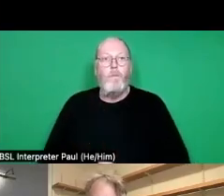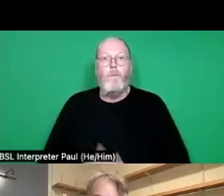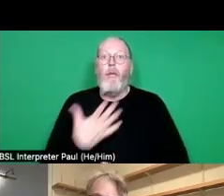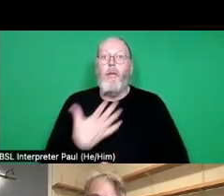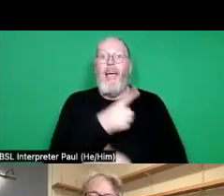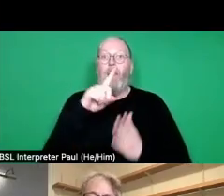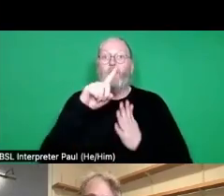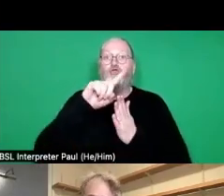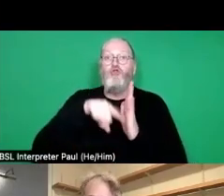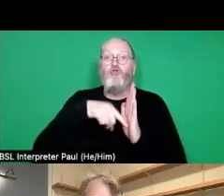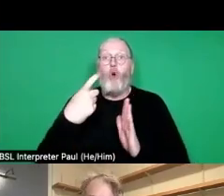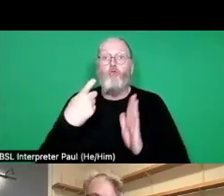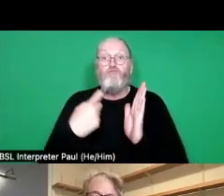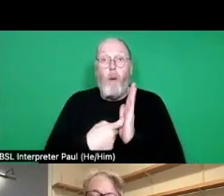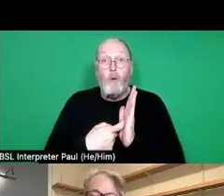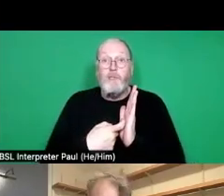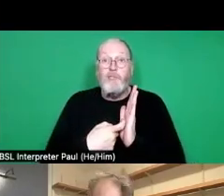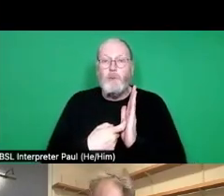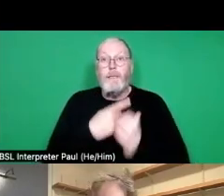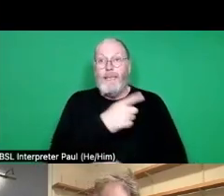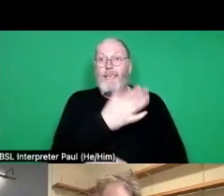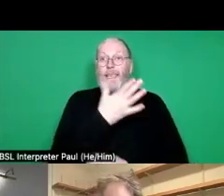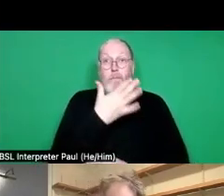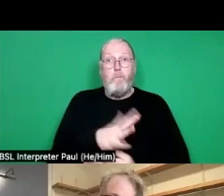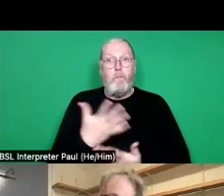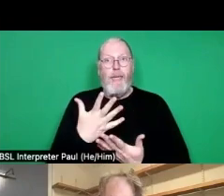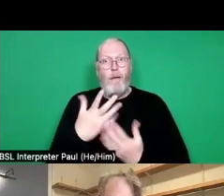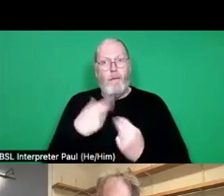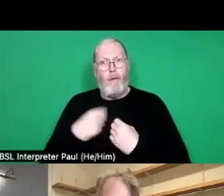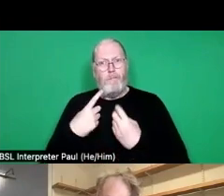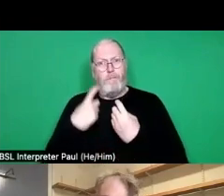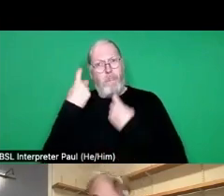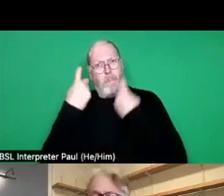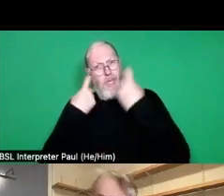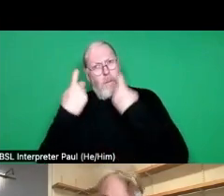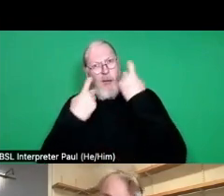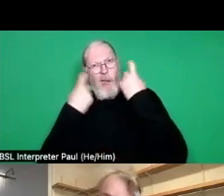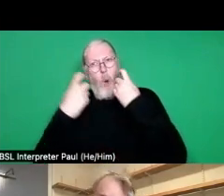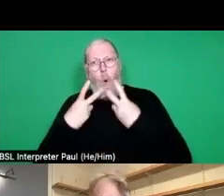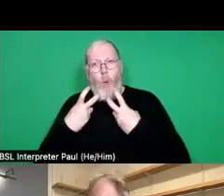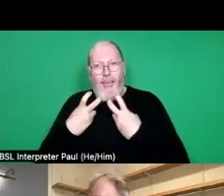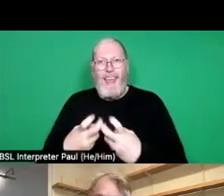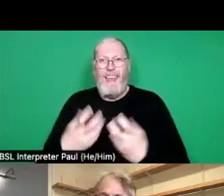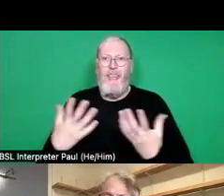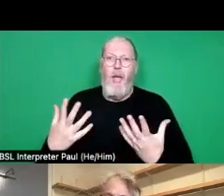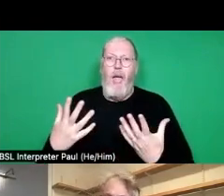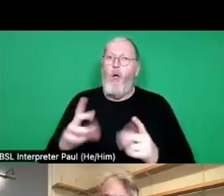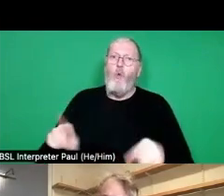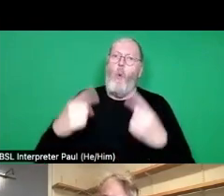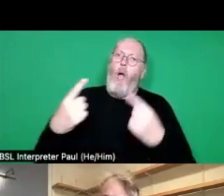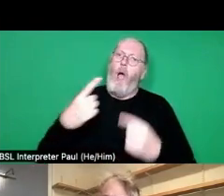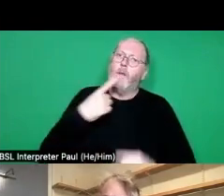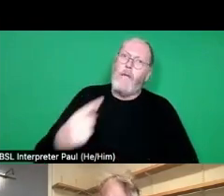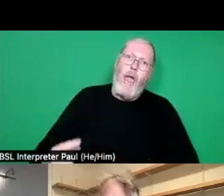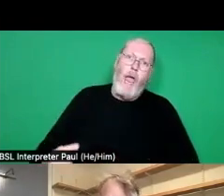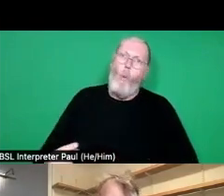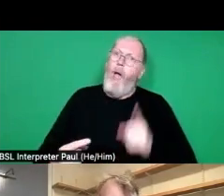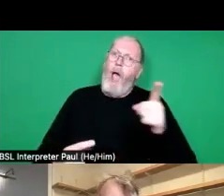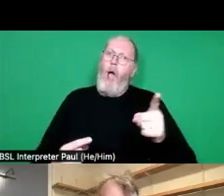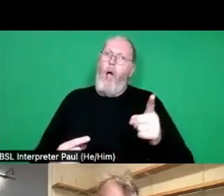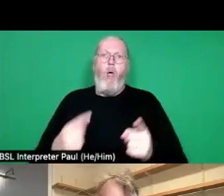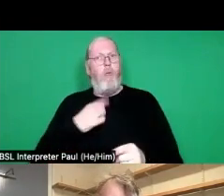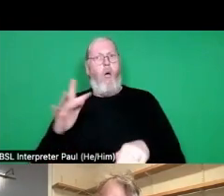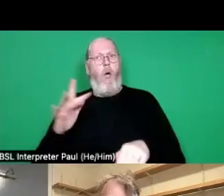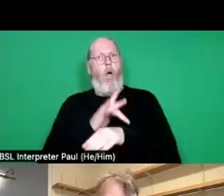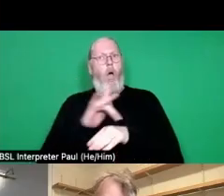sort of wagging your finger in a kind of more in a modernist way and saying this is what artists need to be doing now.